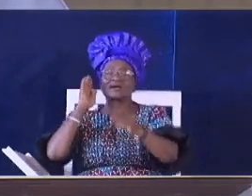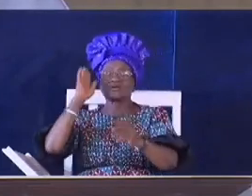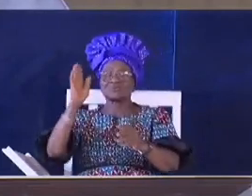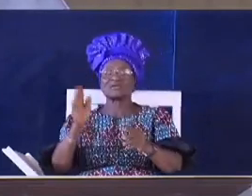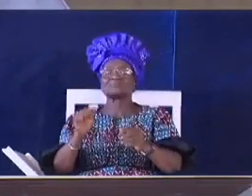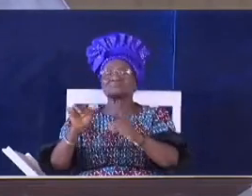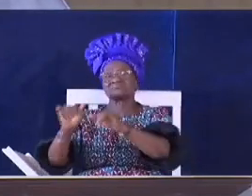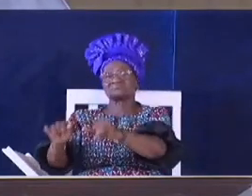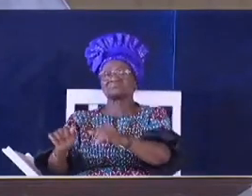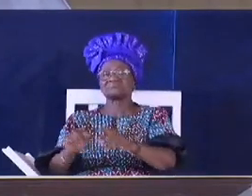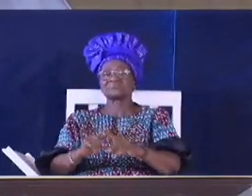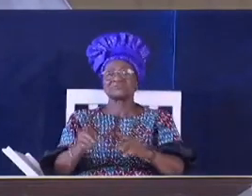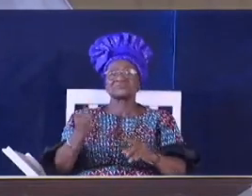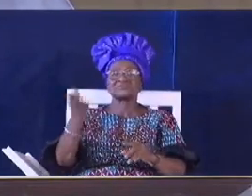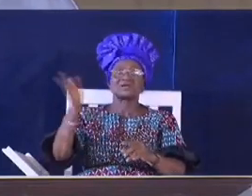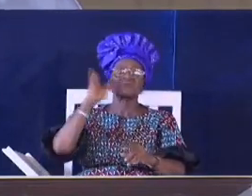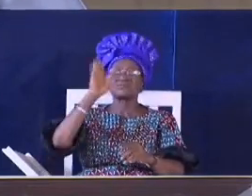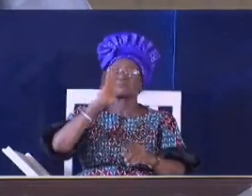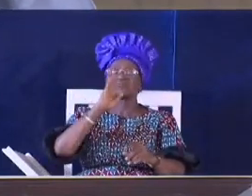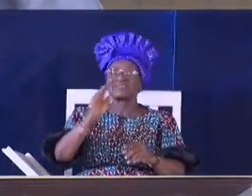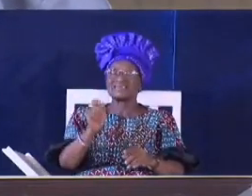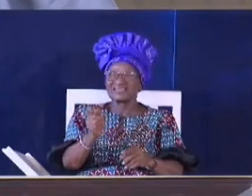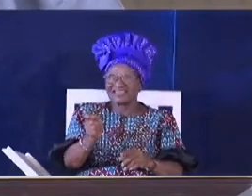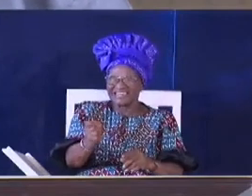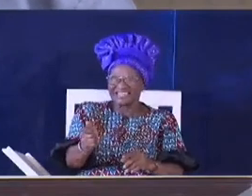left of the car.